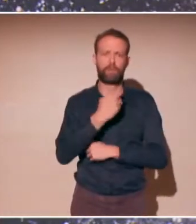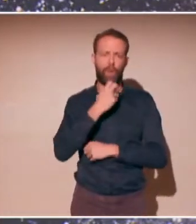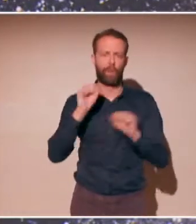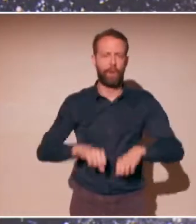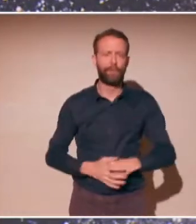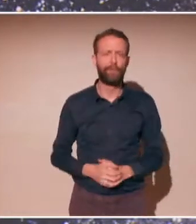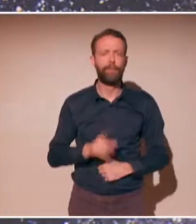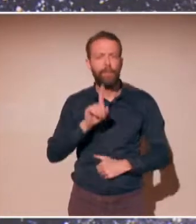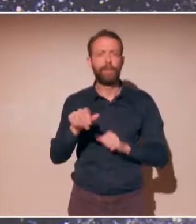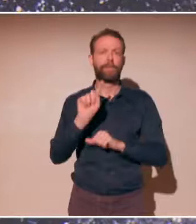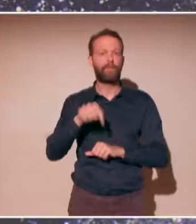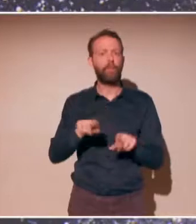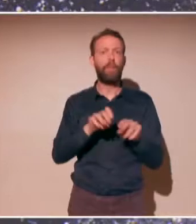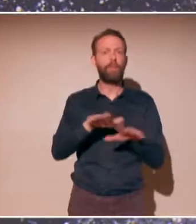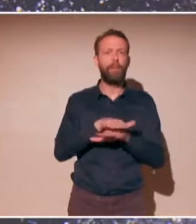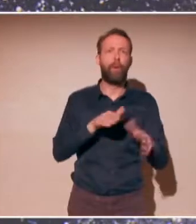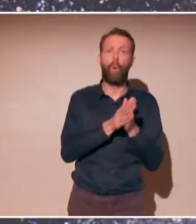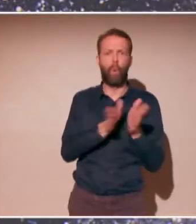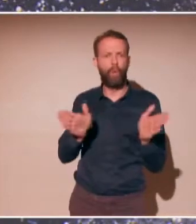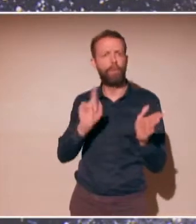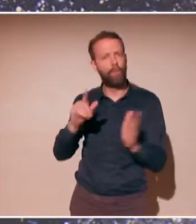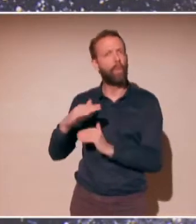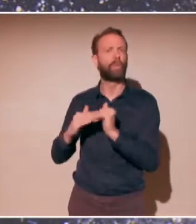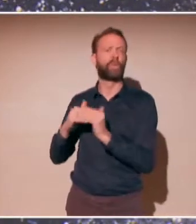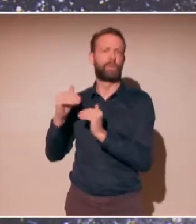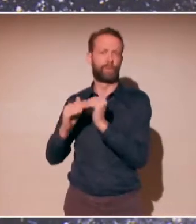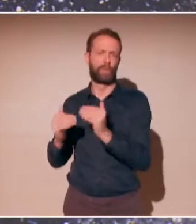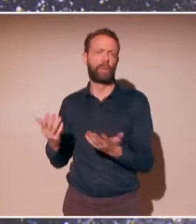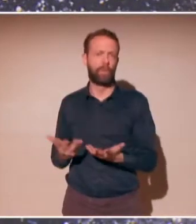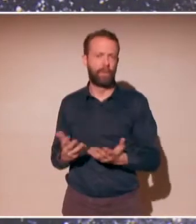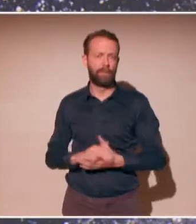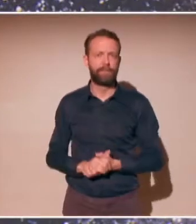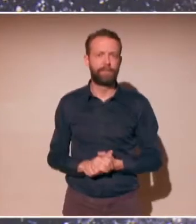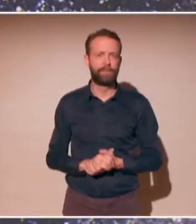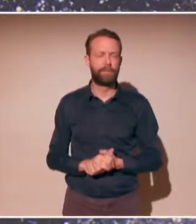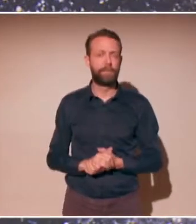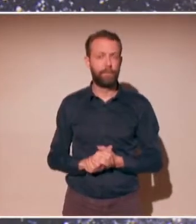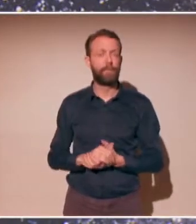develop in a fair and honest manner. Once we